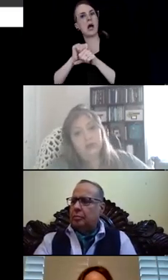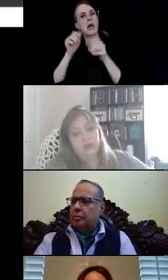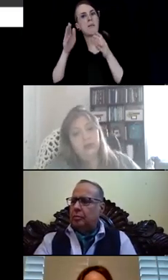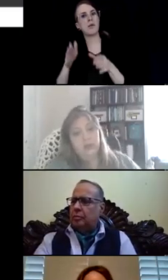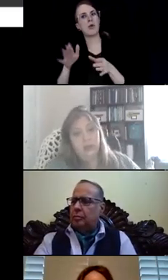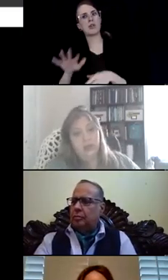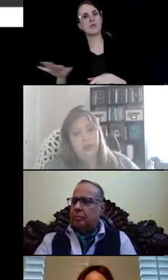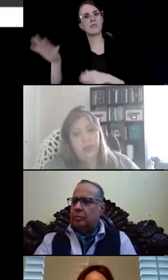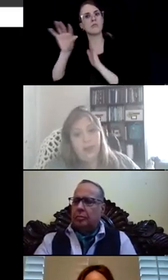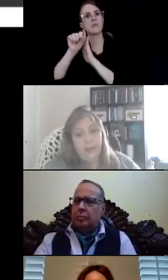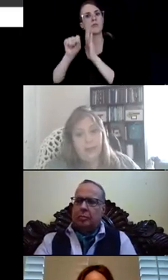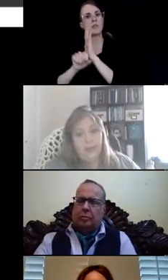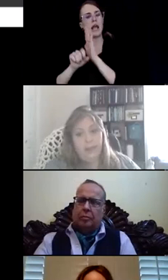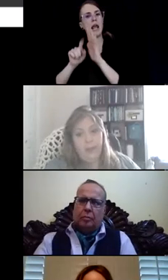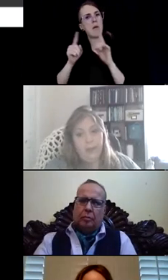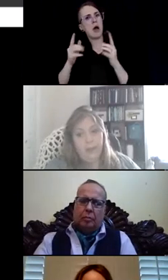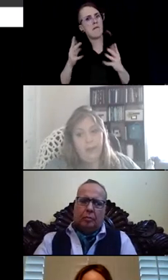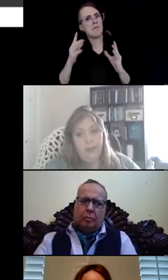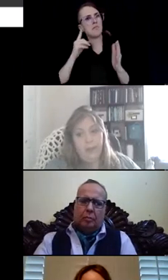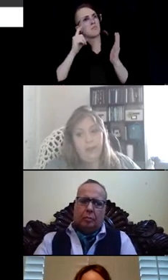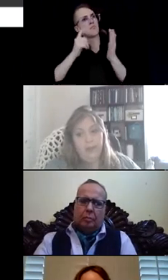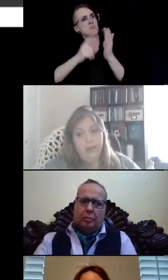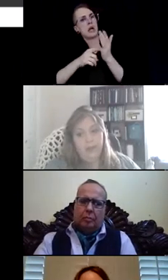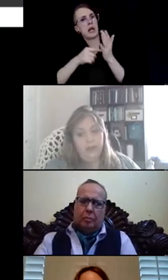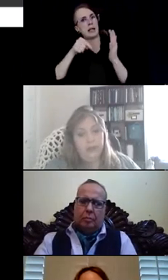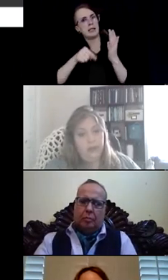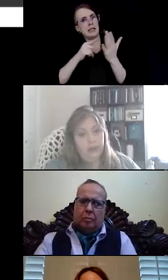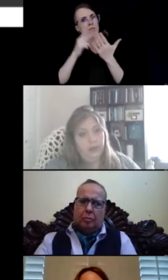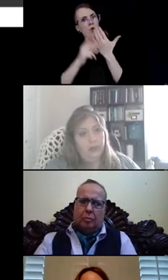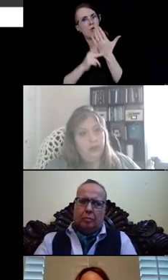a beneficial program by the legislature.